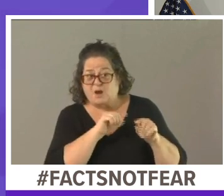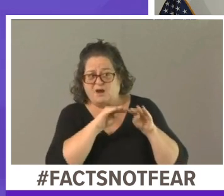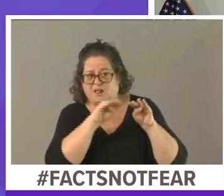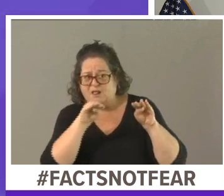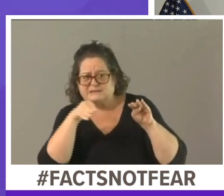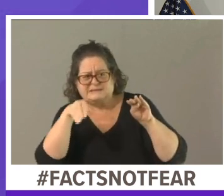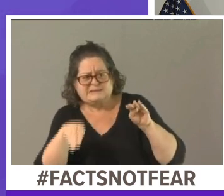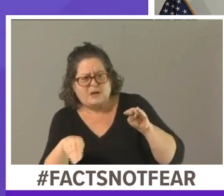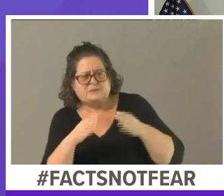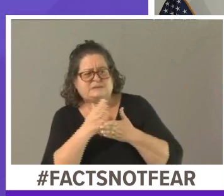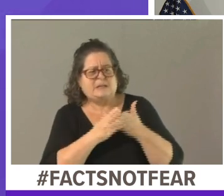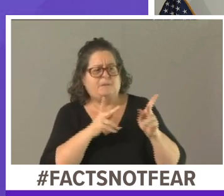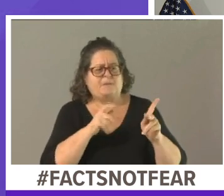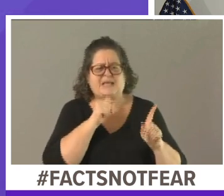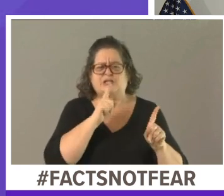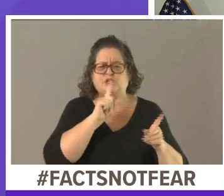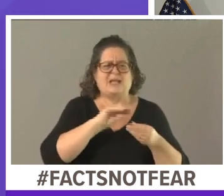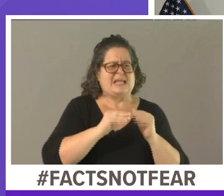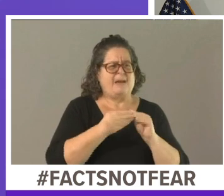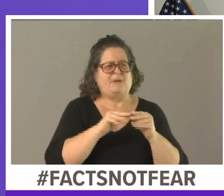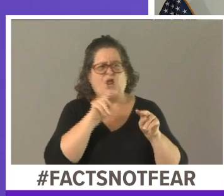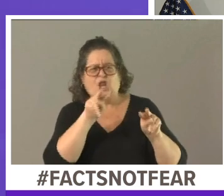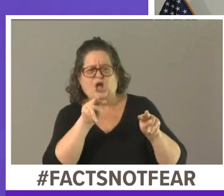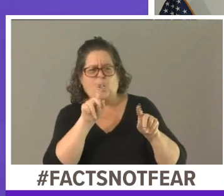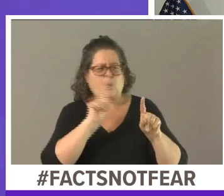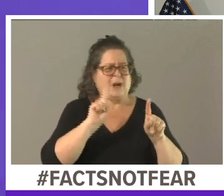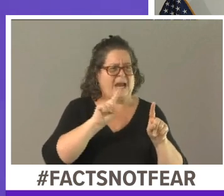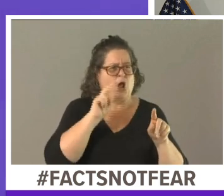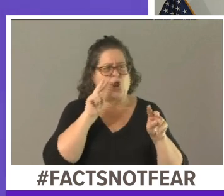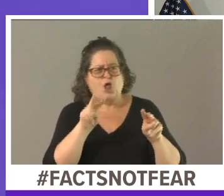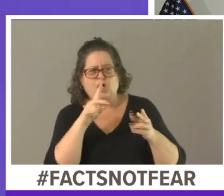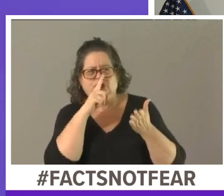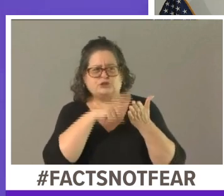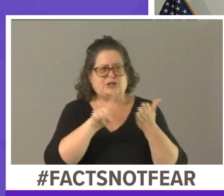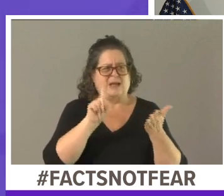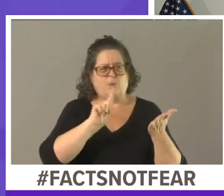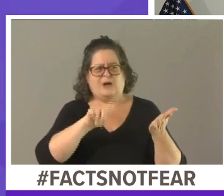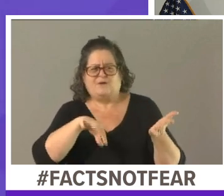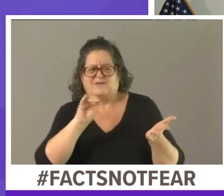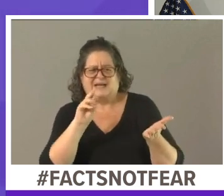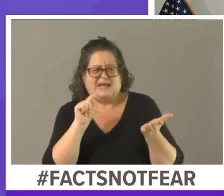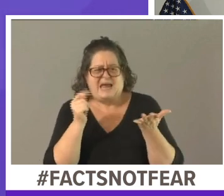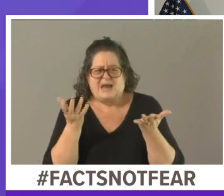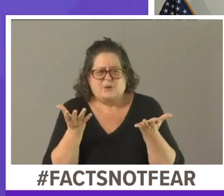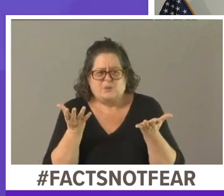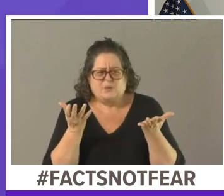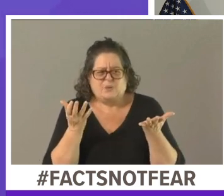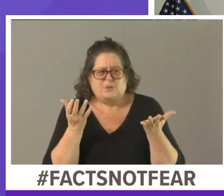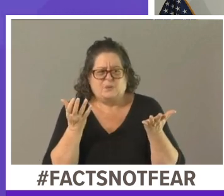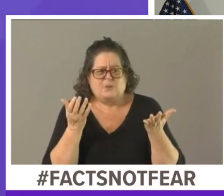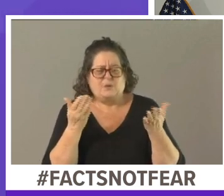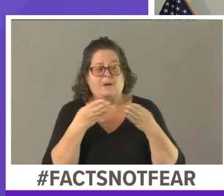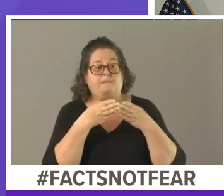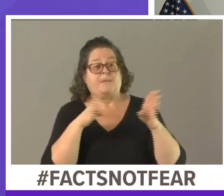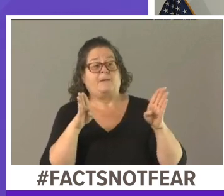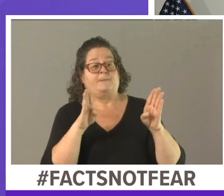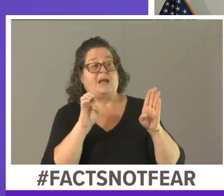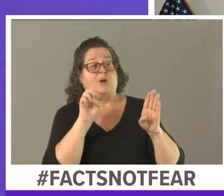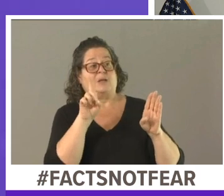I recommend? Many of the public education leaders wanted us to find